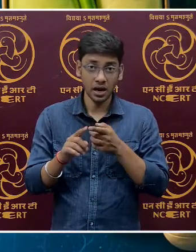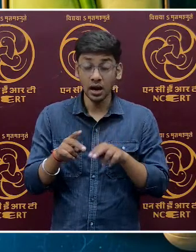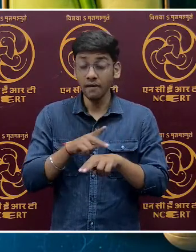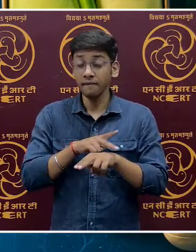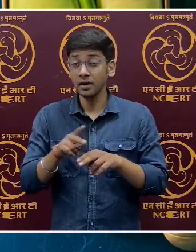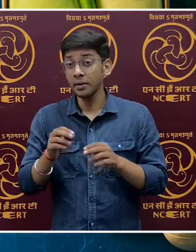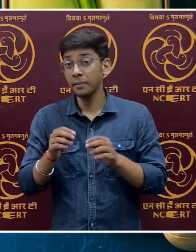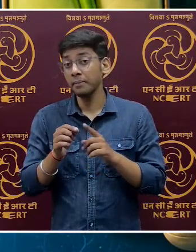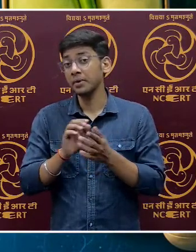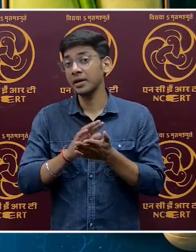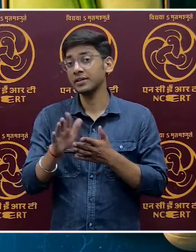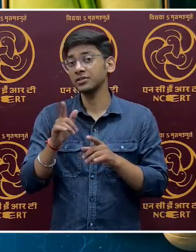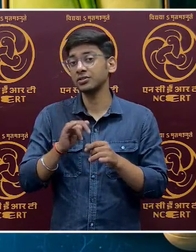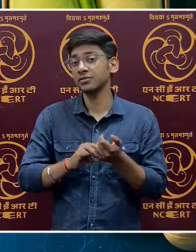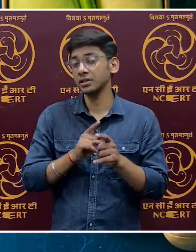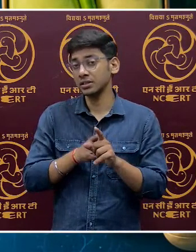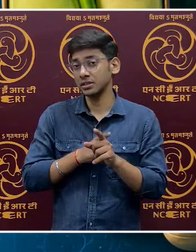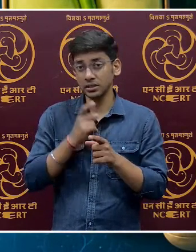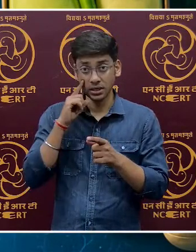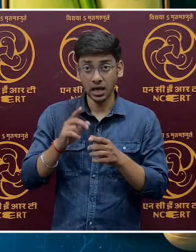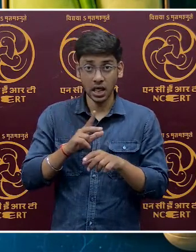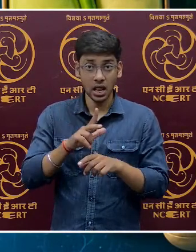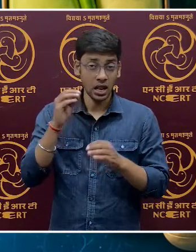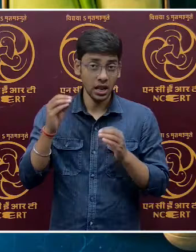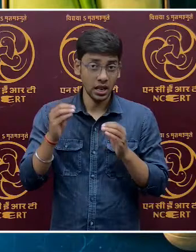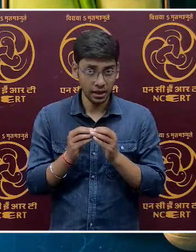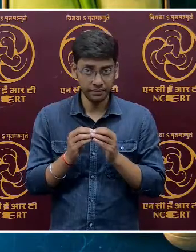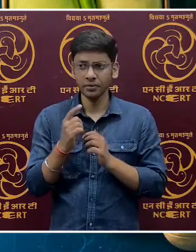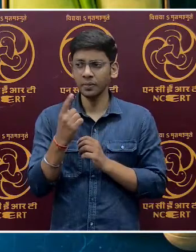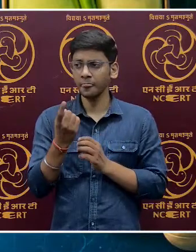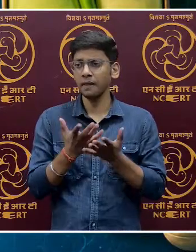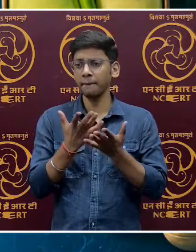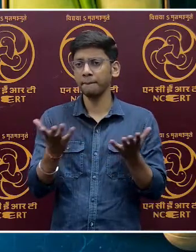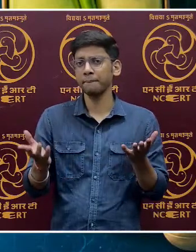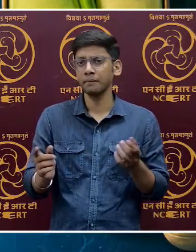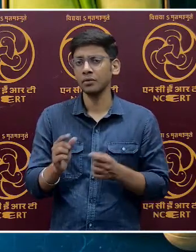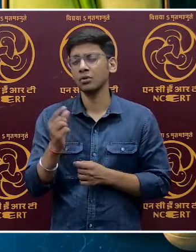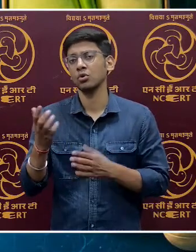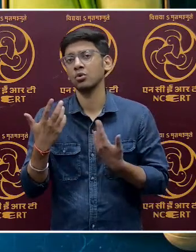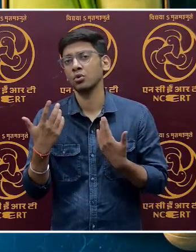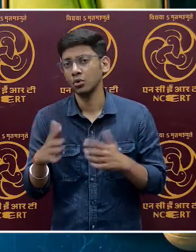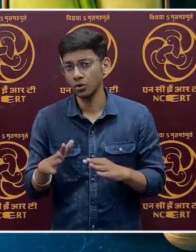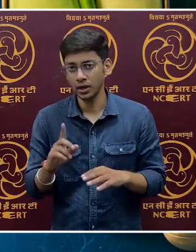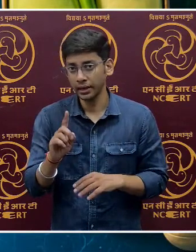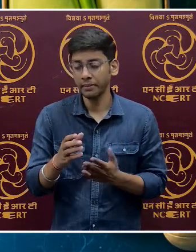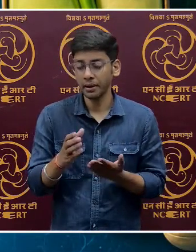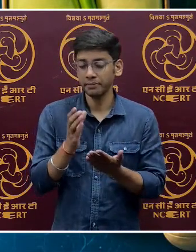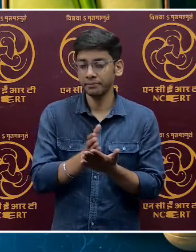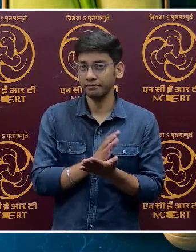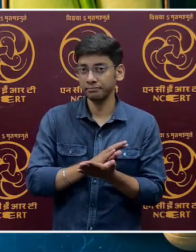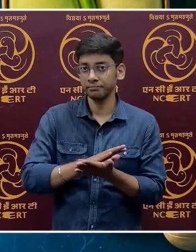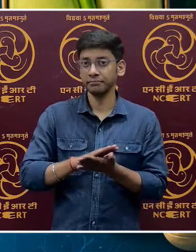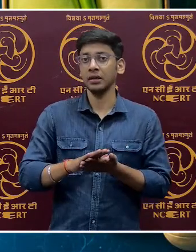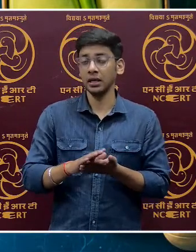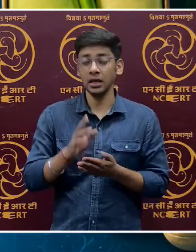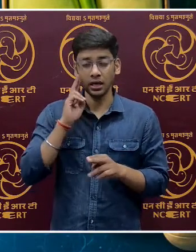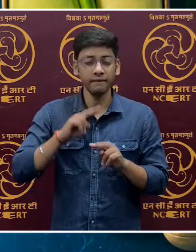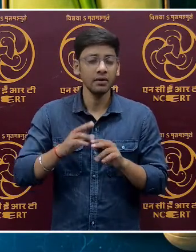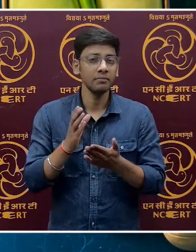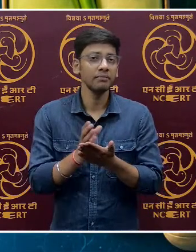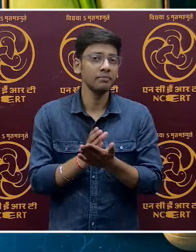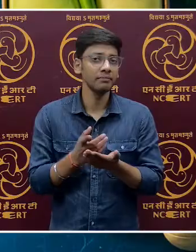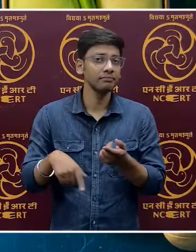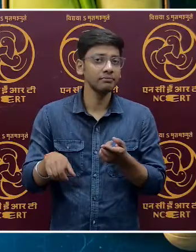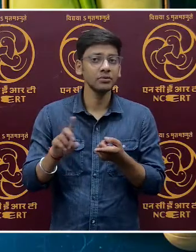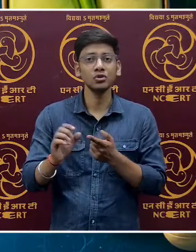in physical lab, once the material is been utilized, once the session is get over, if you want to start the session again, you have to start with